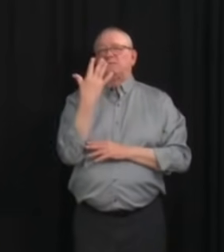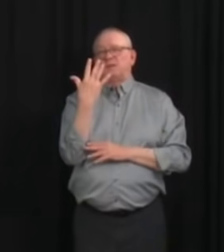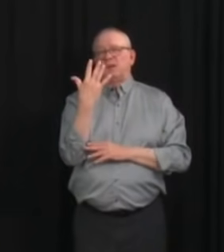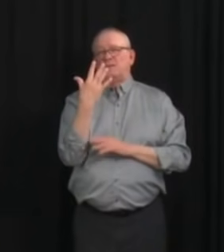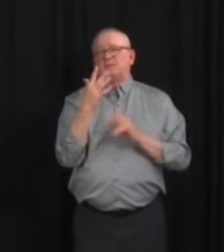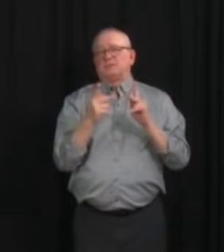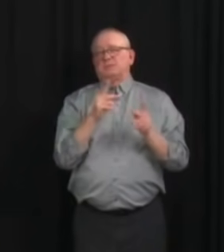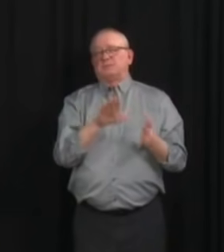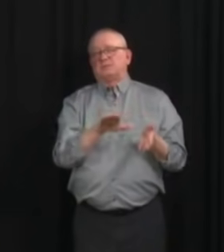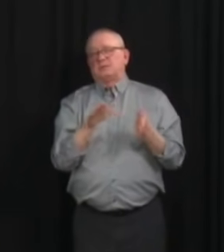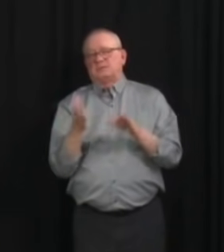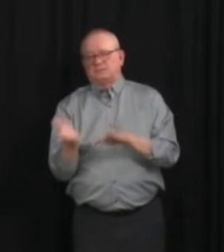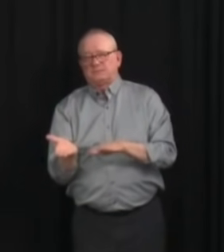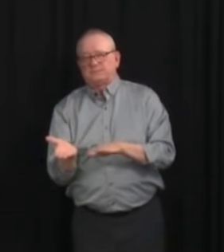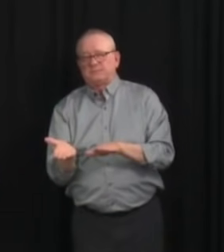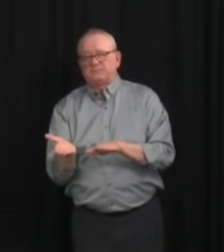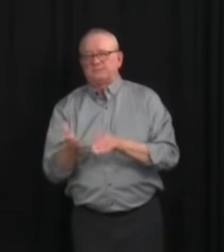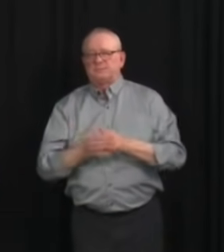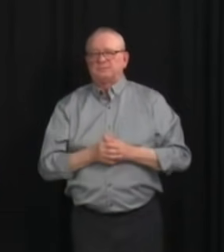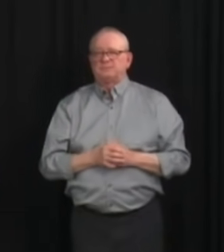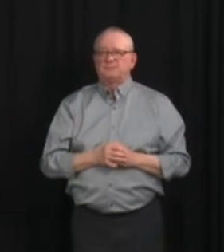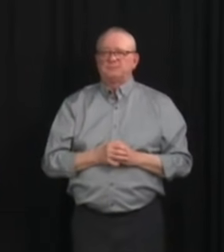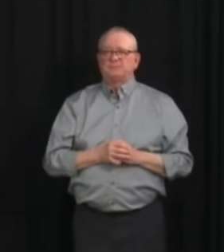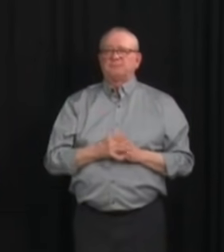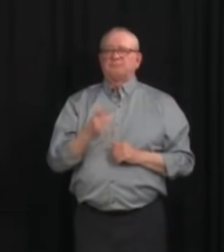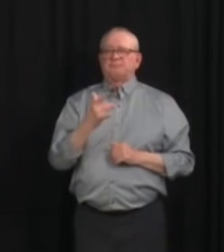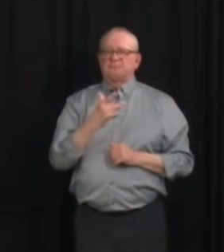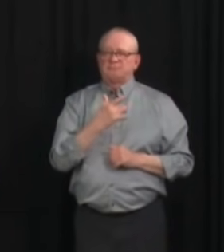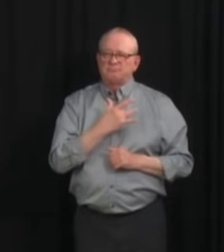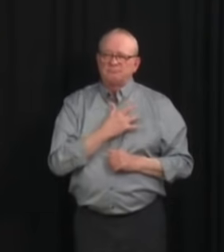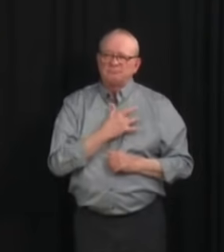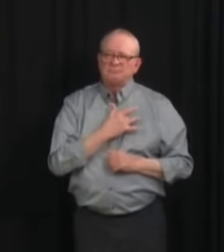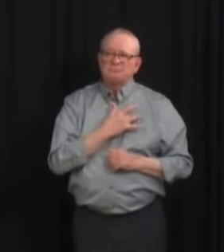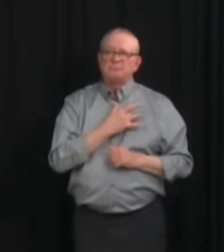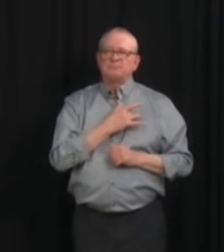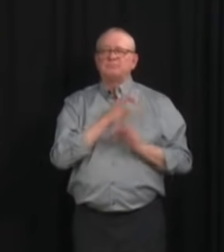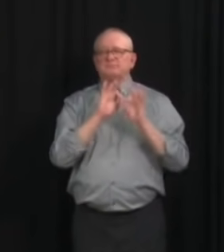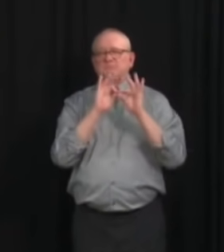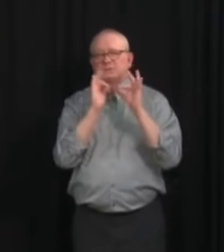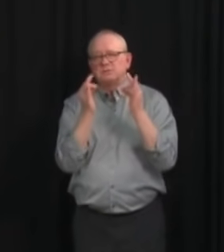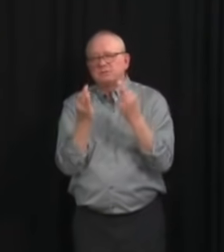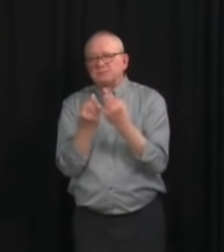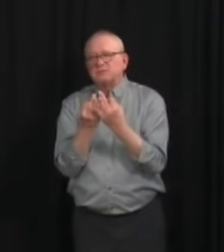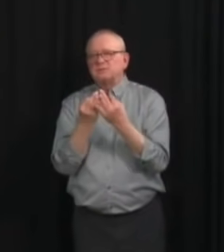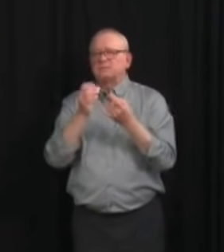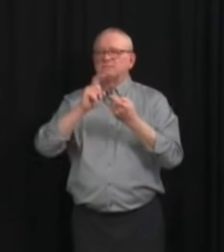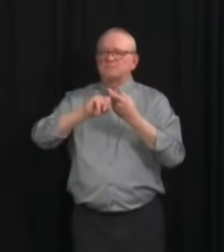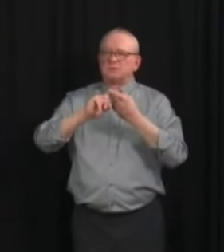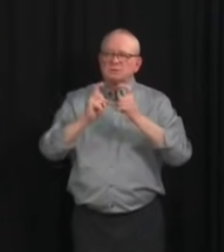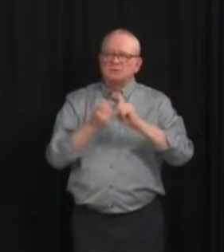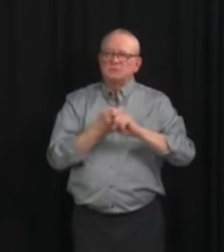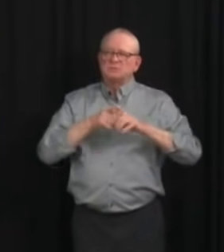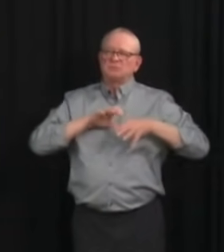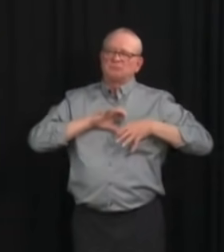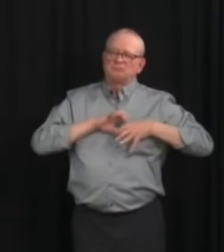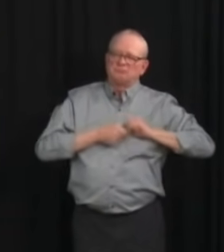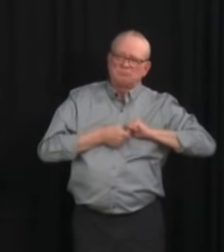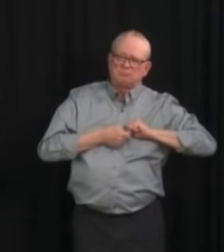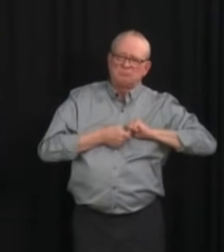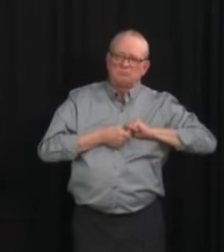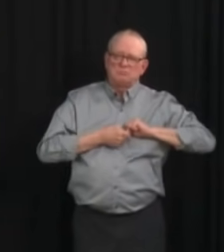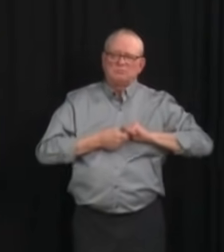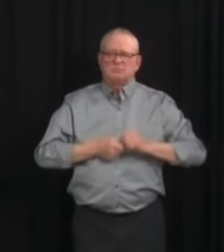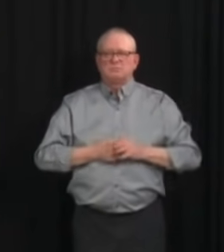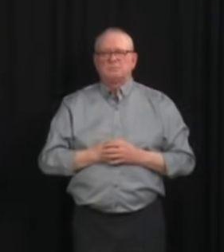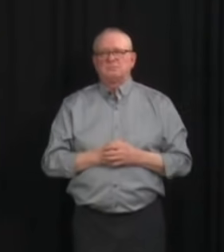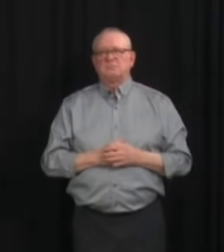extend my condolences to their loved ones and to anyone who is grieving today. Each death is a loss for our province and a reminder